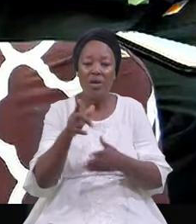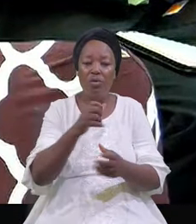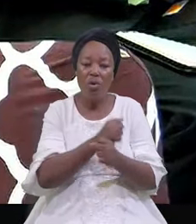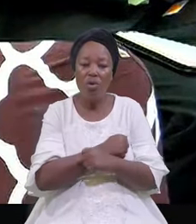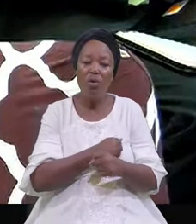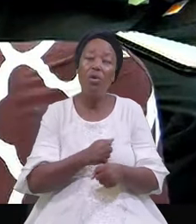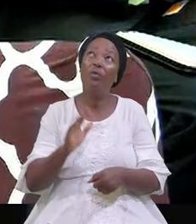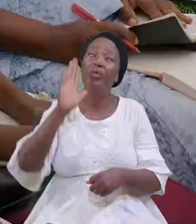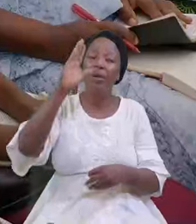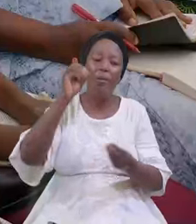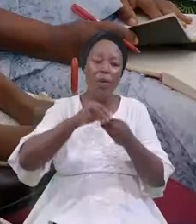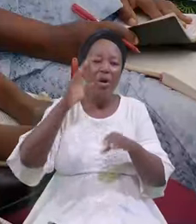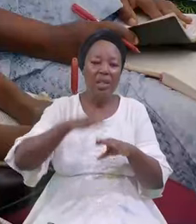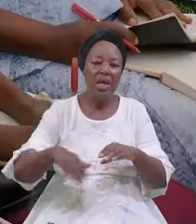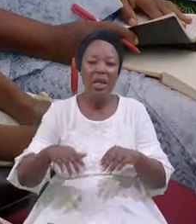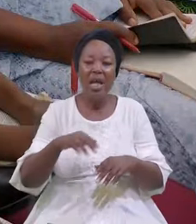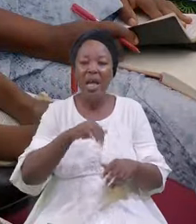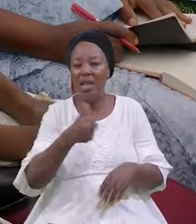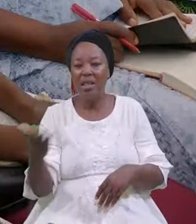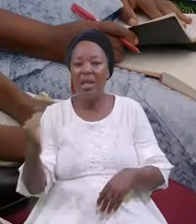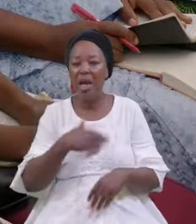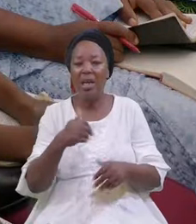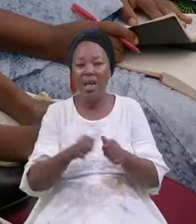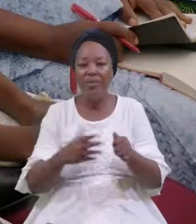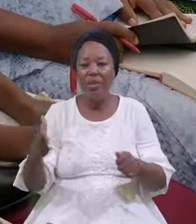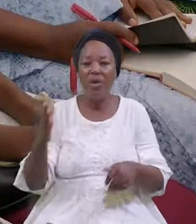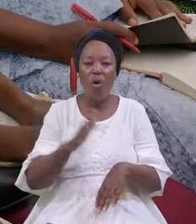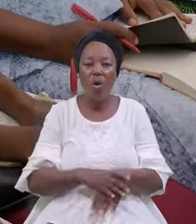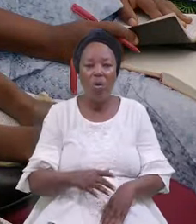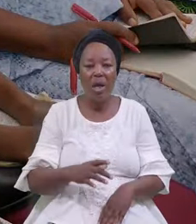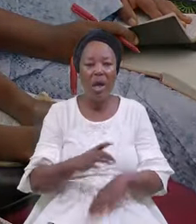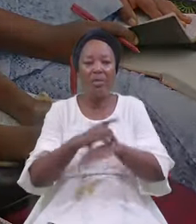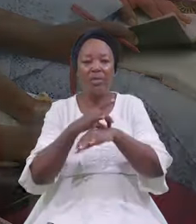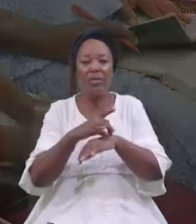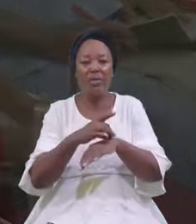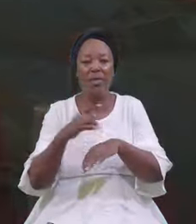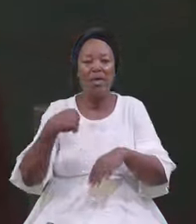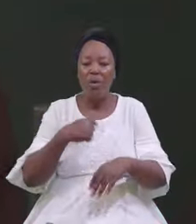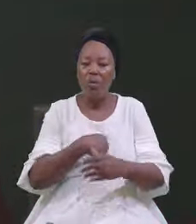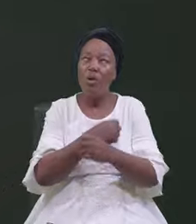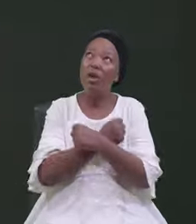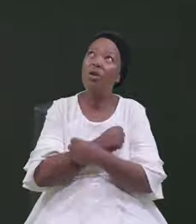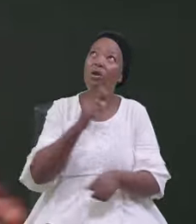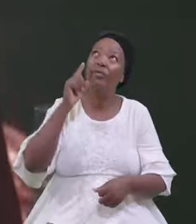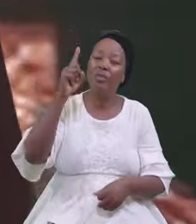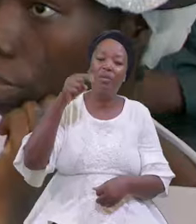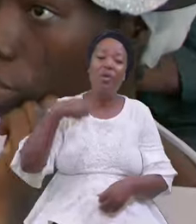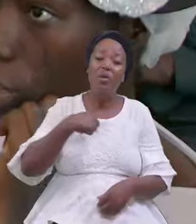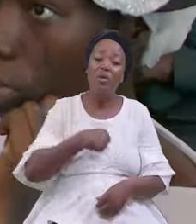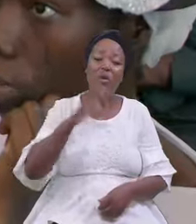anything and everything on earth. We love him. I said, well, we love